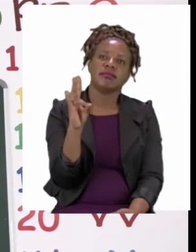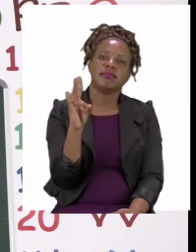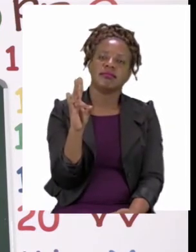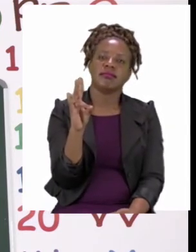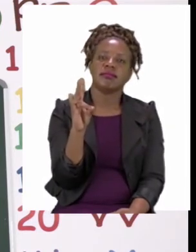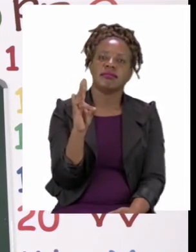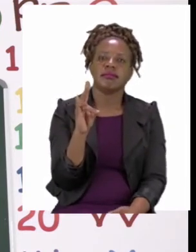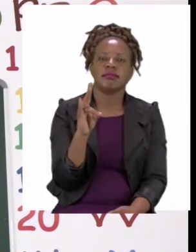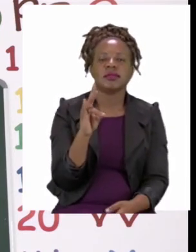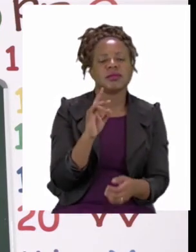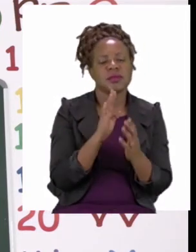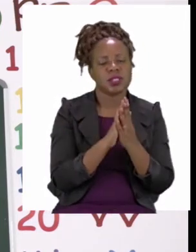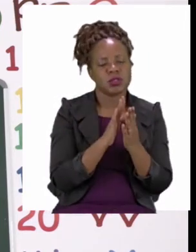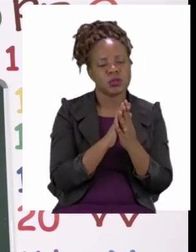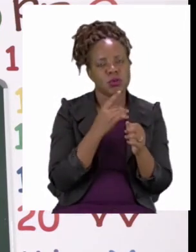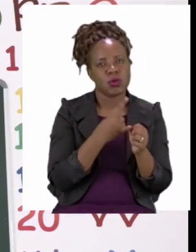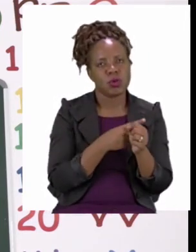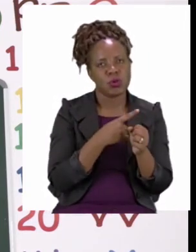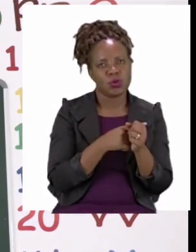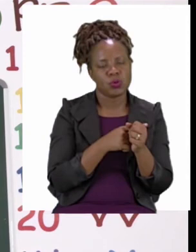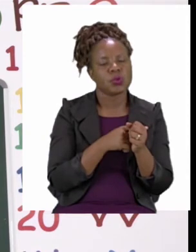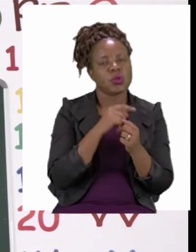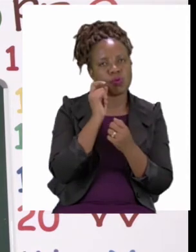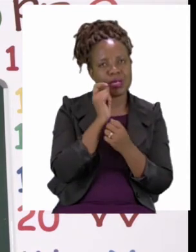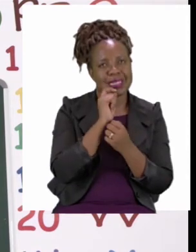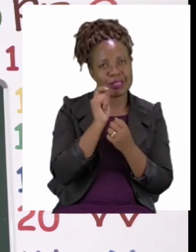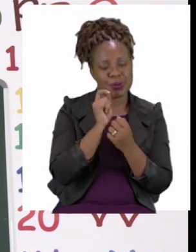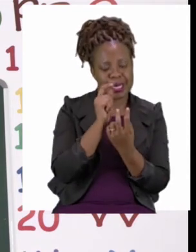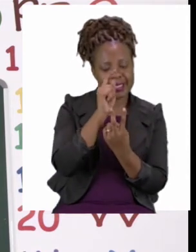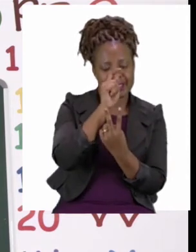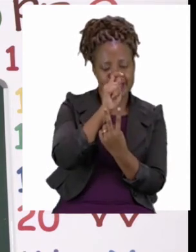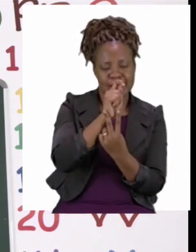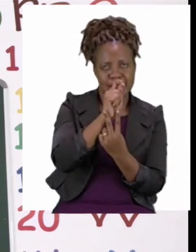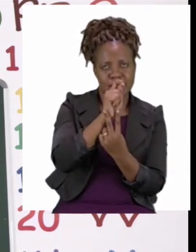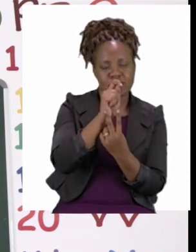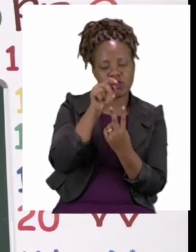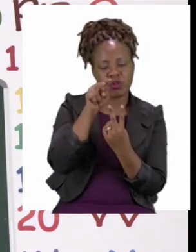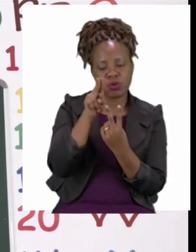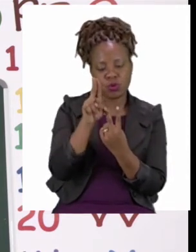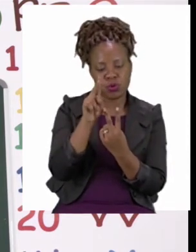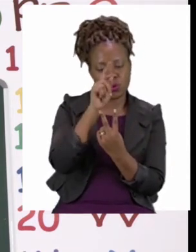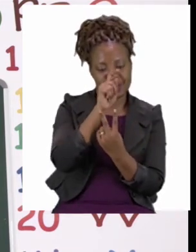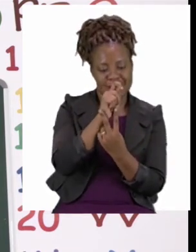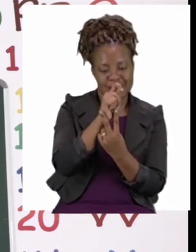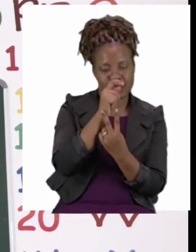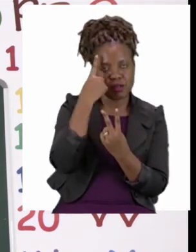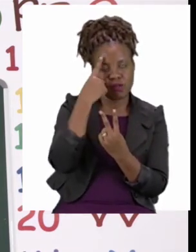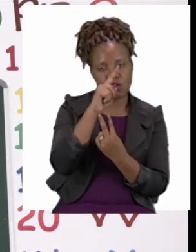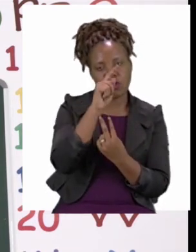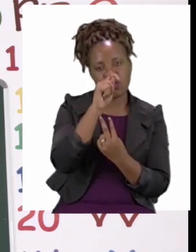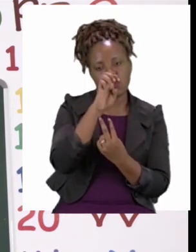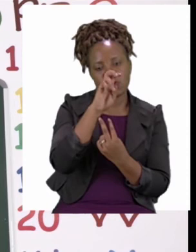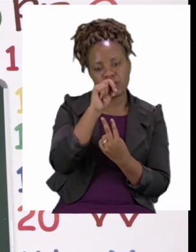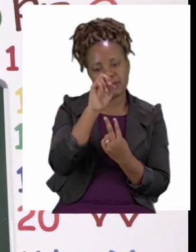start anything, boys and girls, we need to first put a T on top of the first digit and then